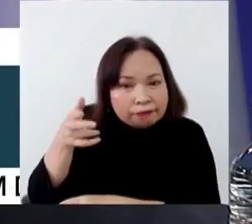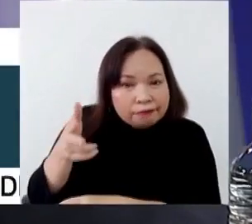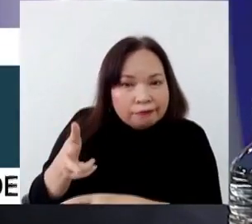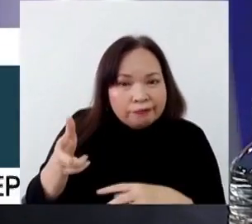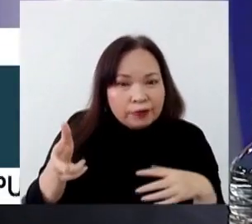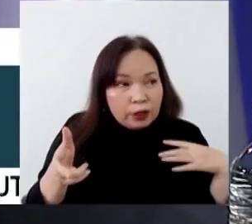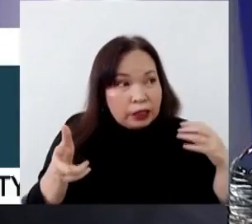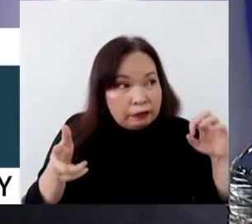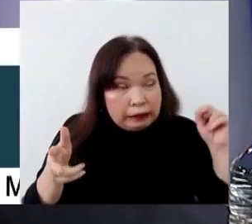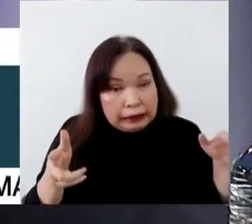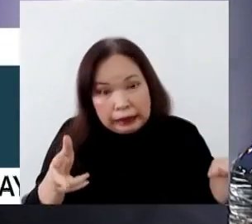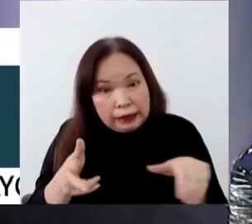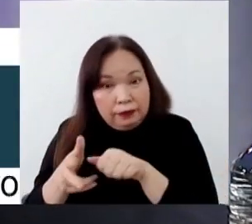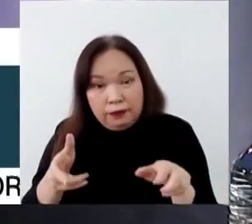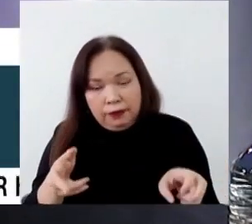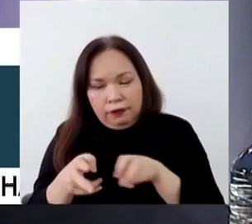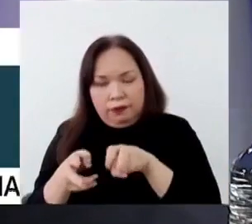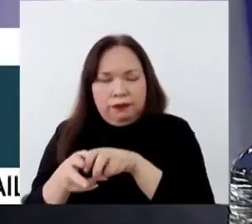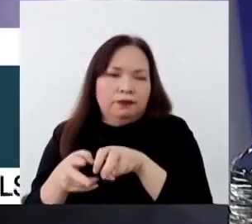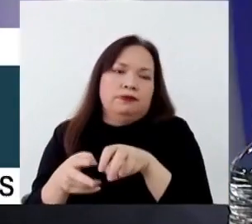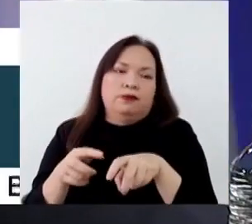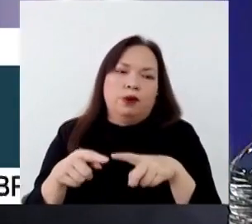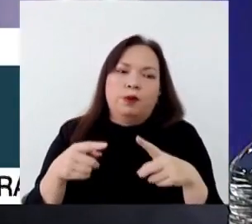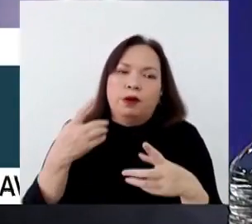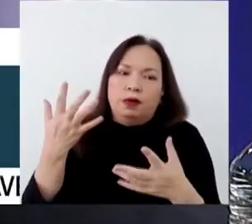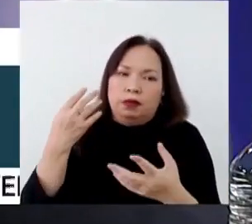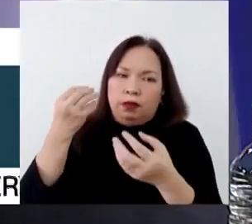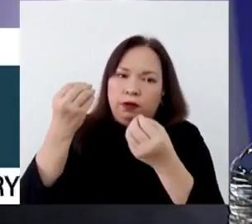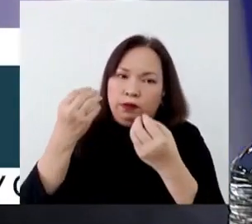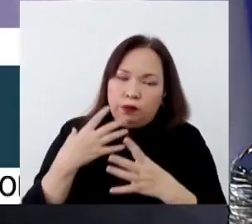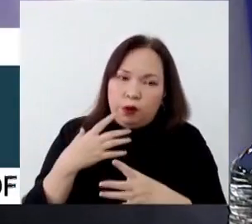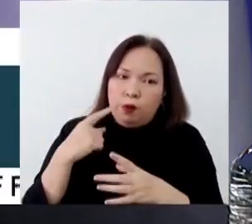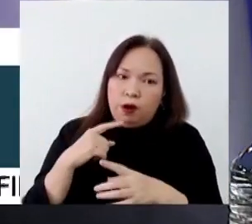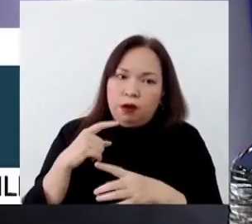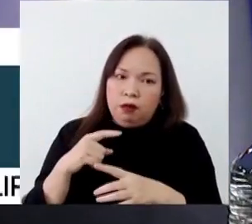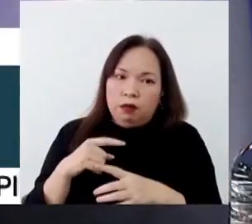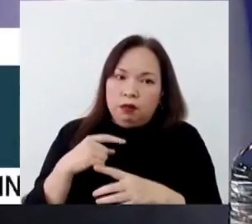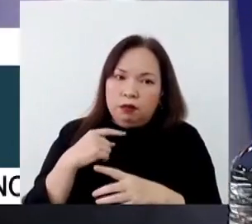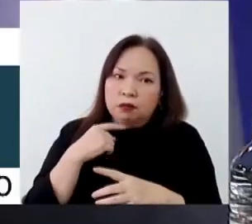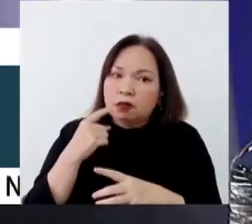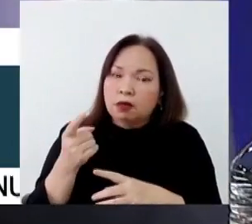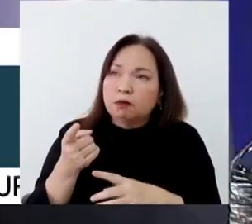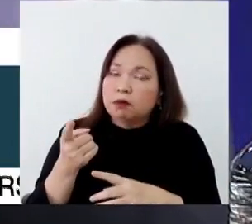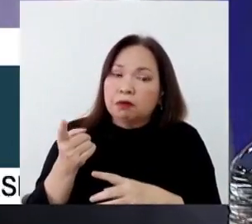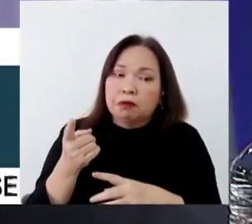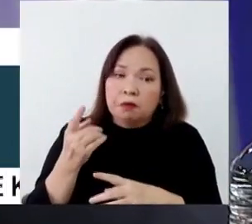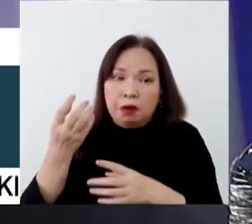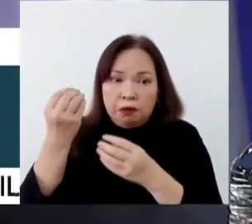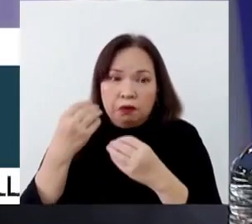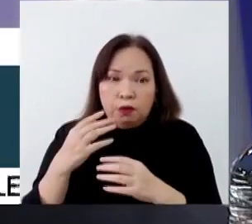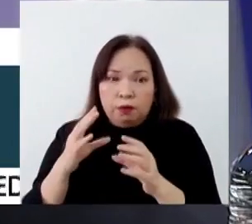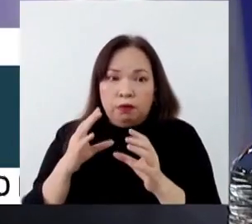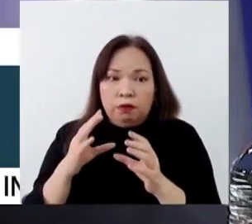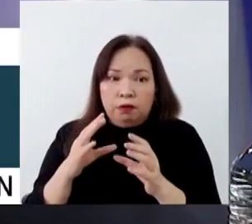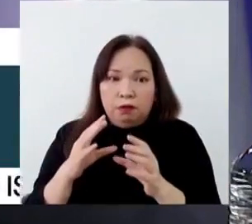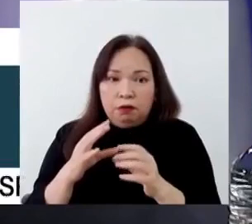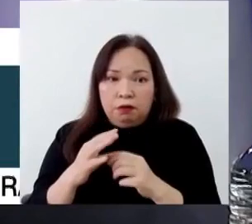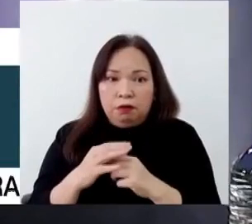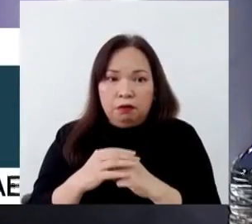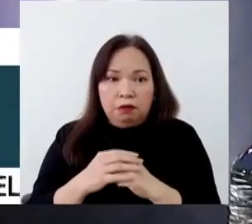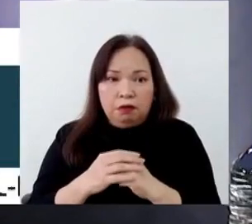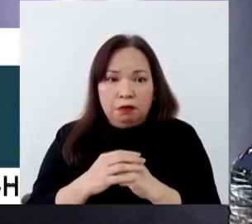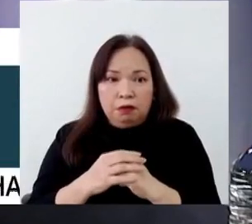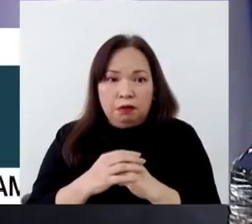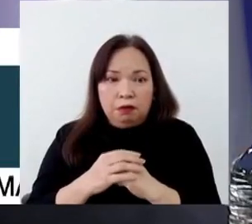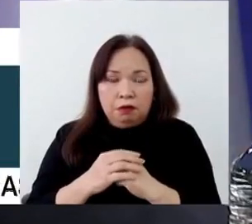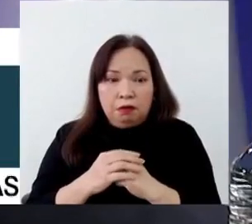rental company in the north that, no, we can't lend a bus because we are touring Filipino here. There